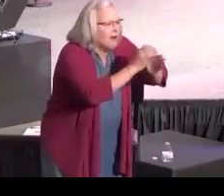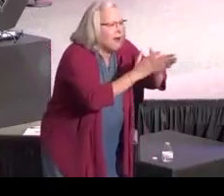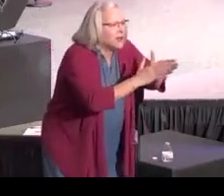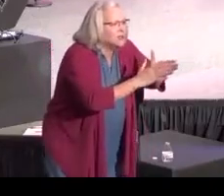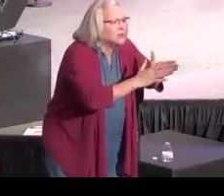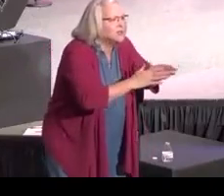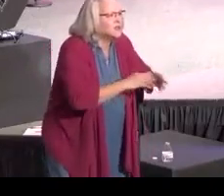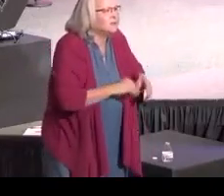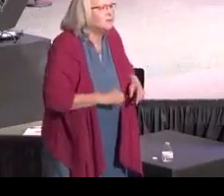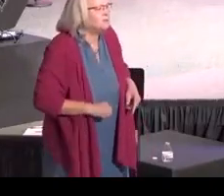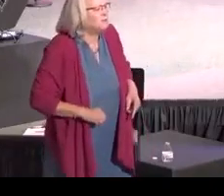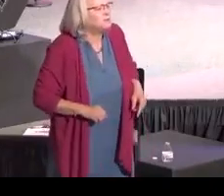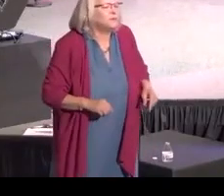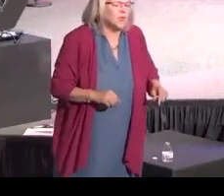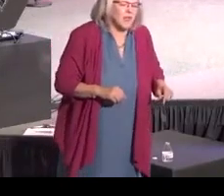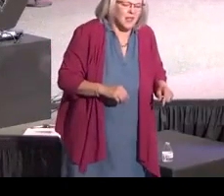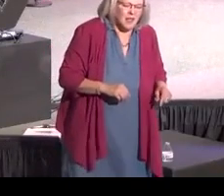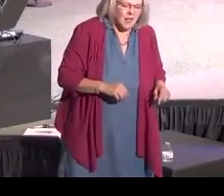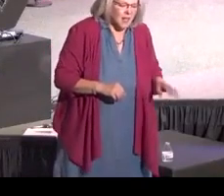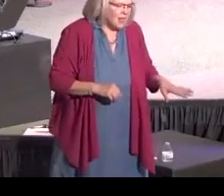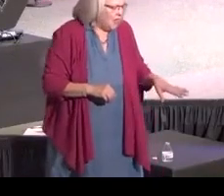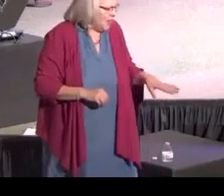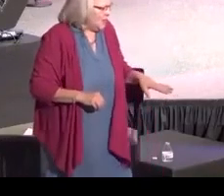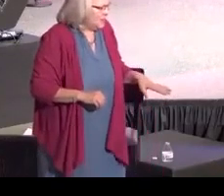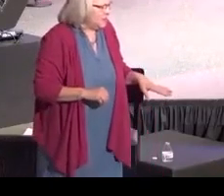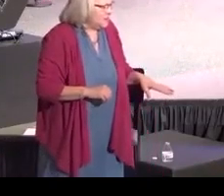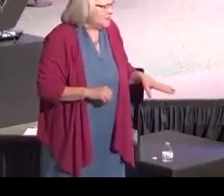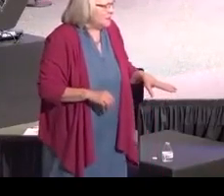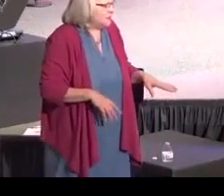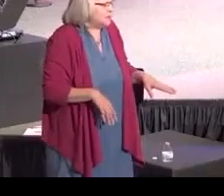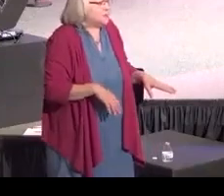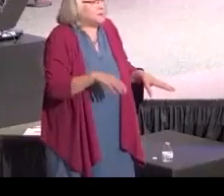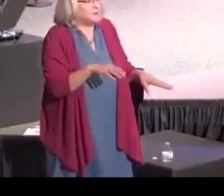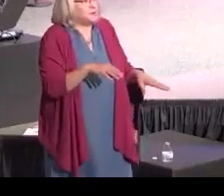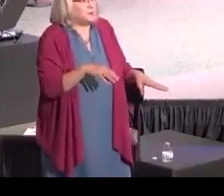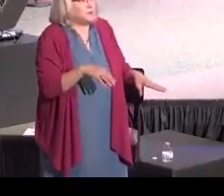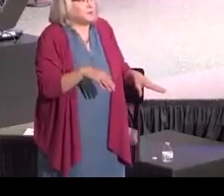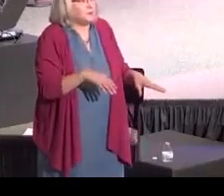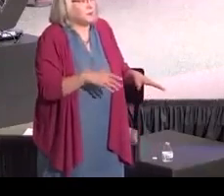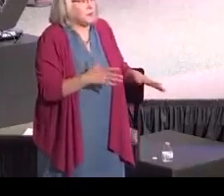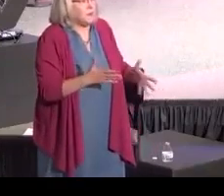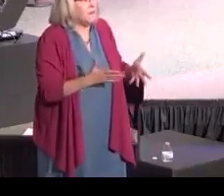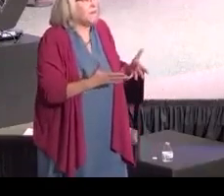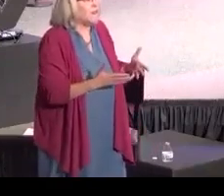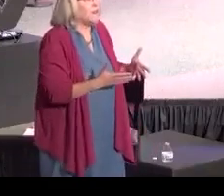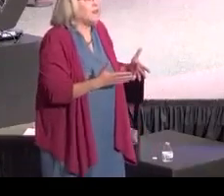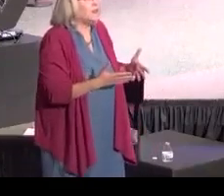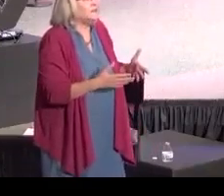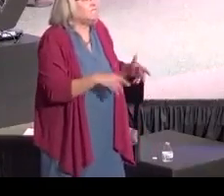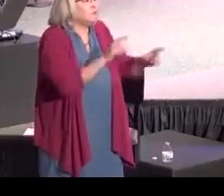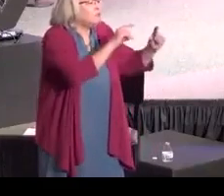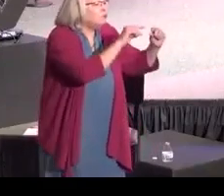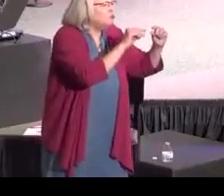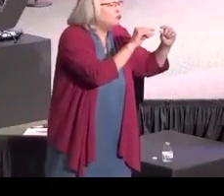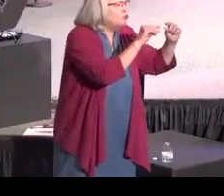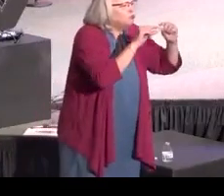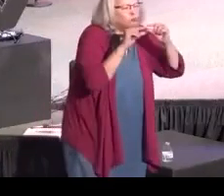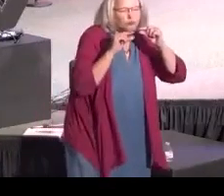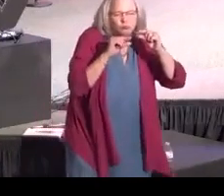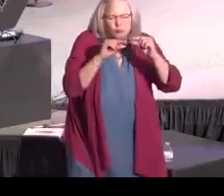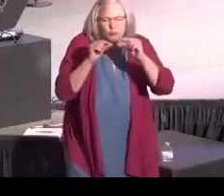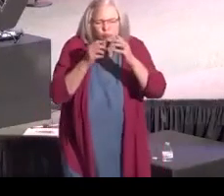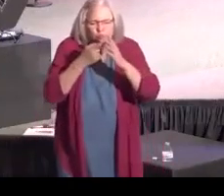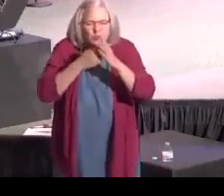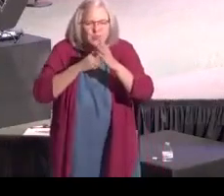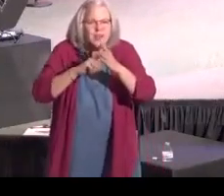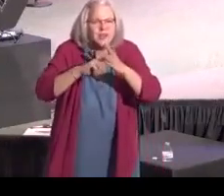their pagan religion, has not allowed him to live. And so the gossip begins